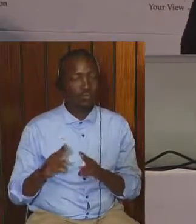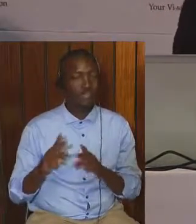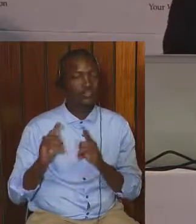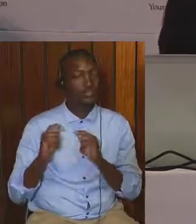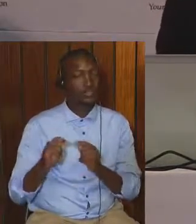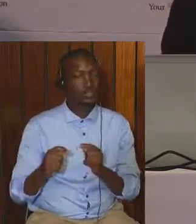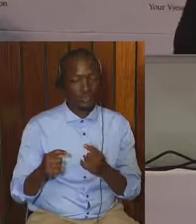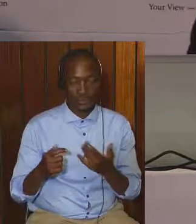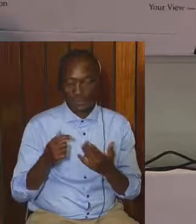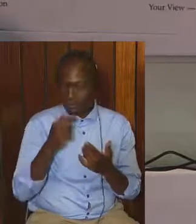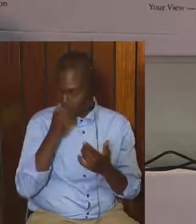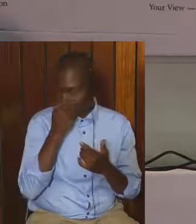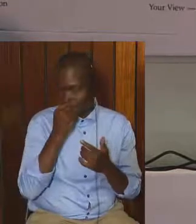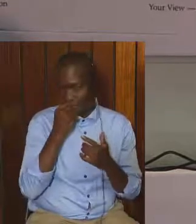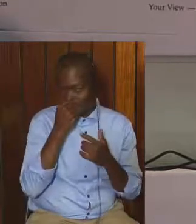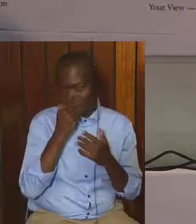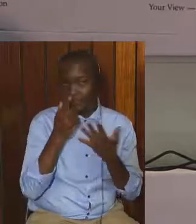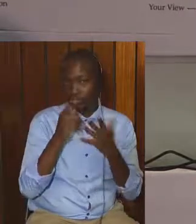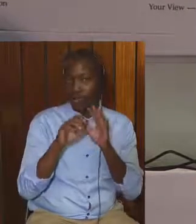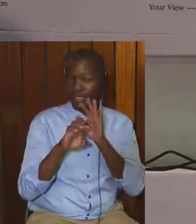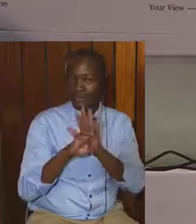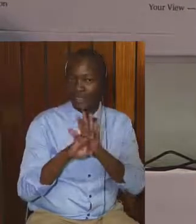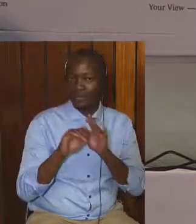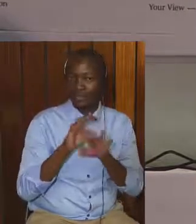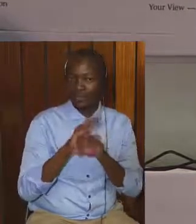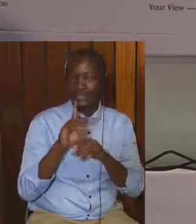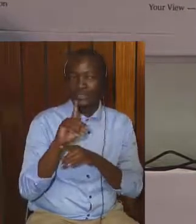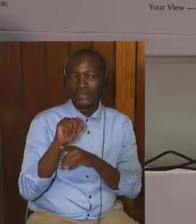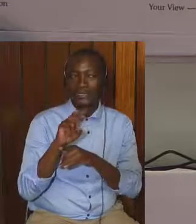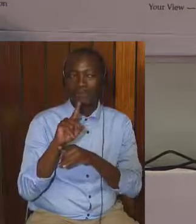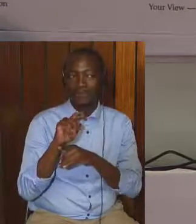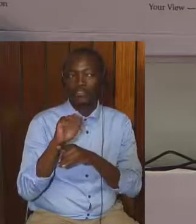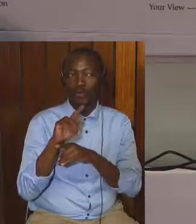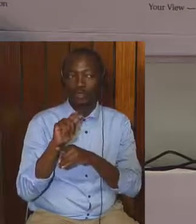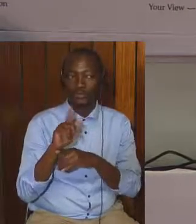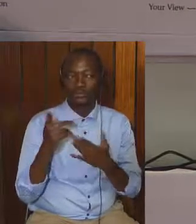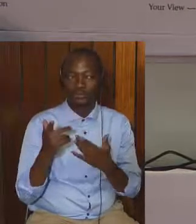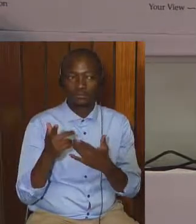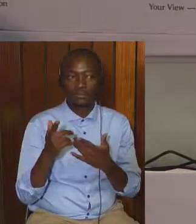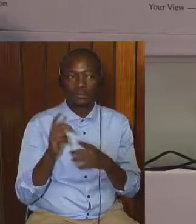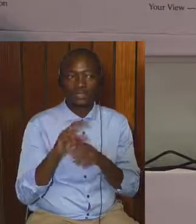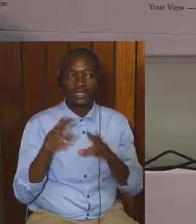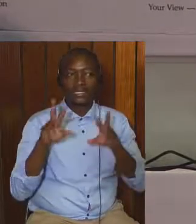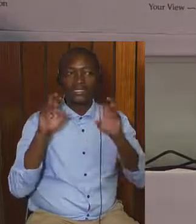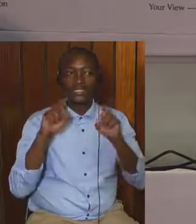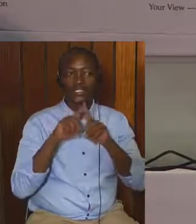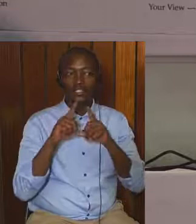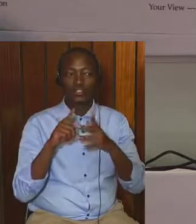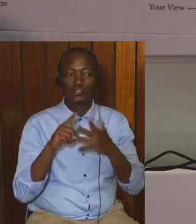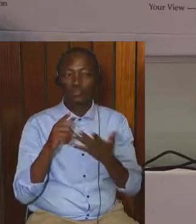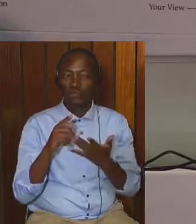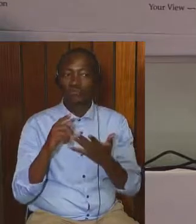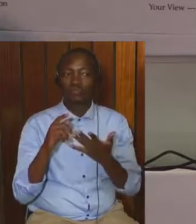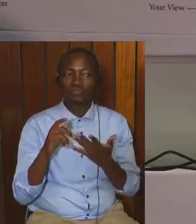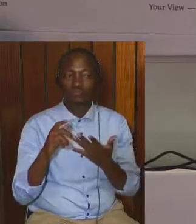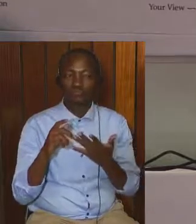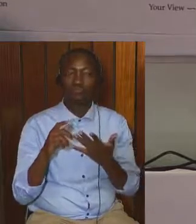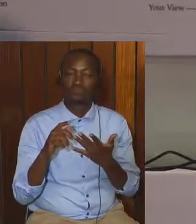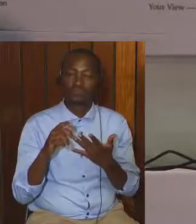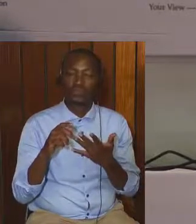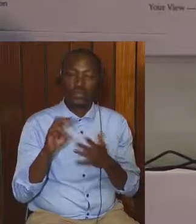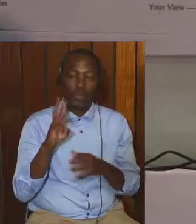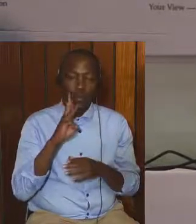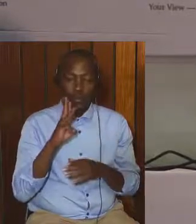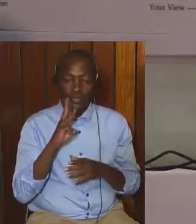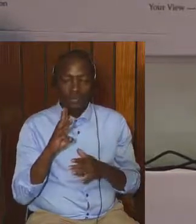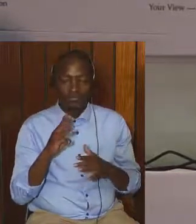example, in Davidton, which has been highlighted quite strongly, the issue of stormwater drainage, which does